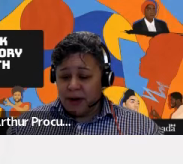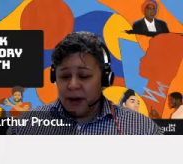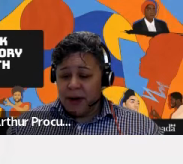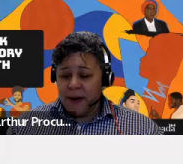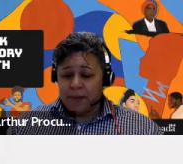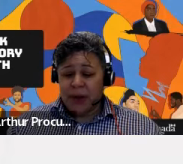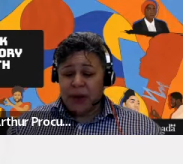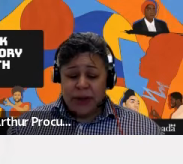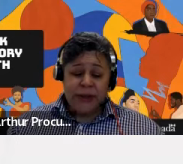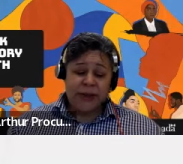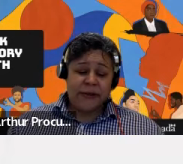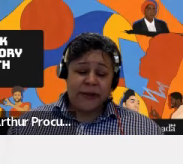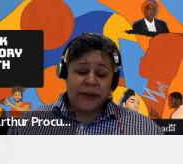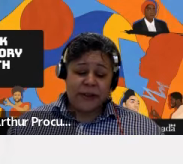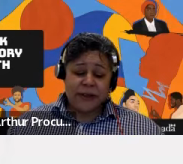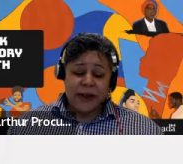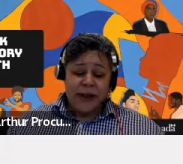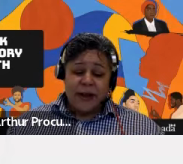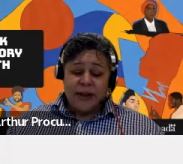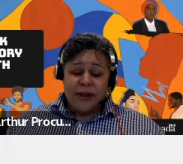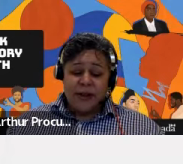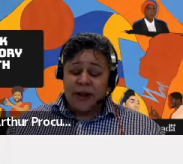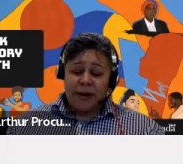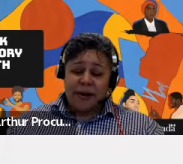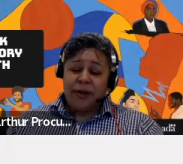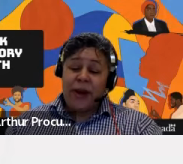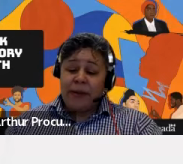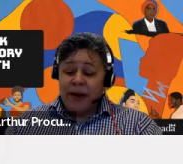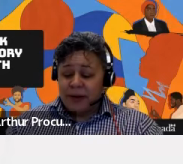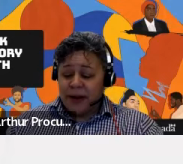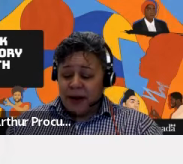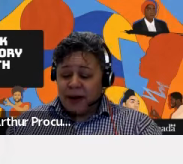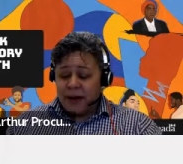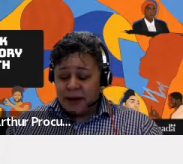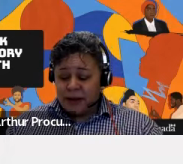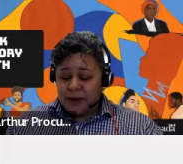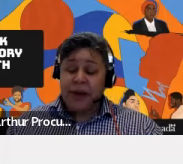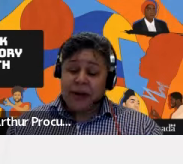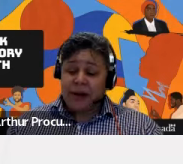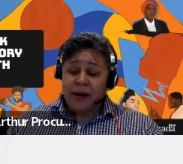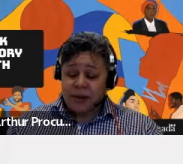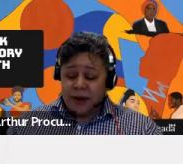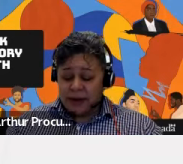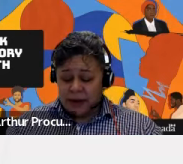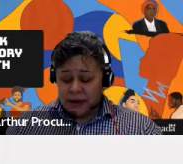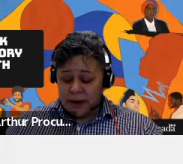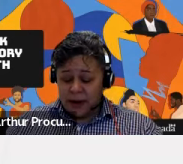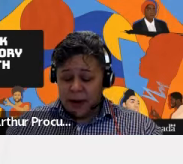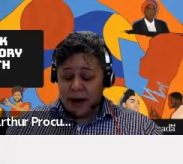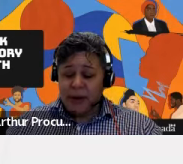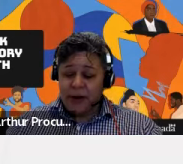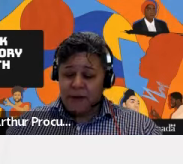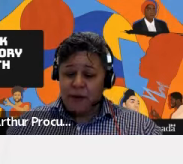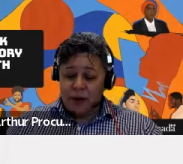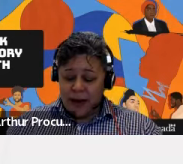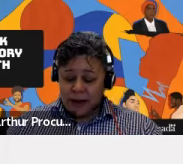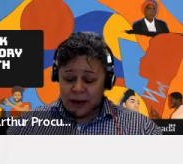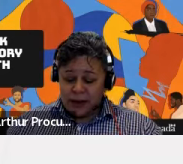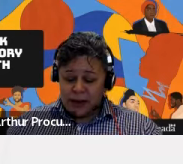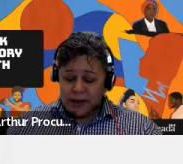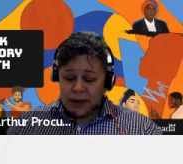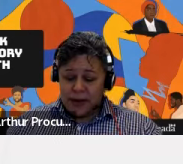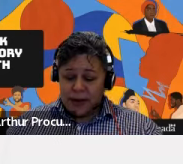work, learning services, just you name it. There's been a contract out there for